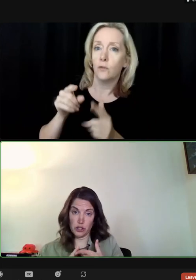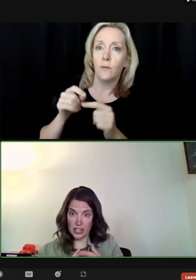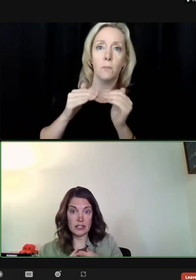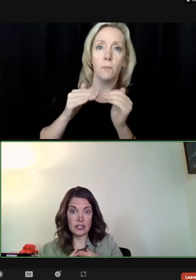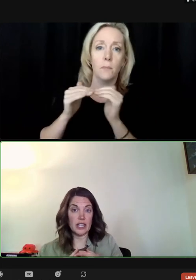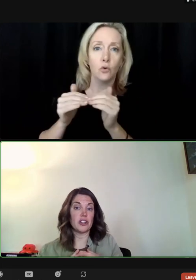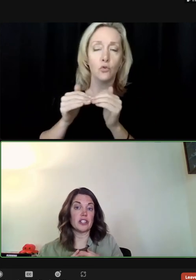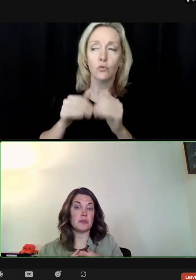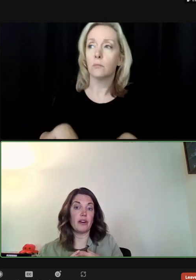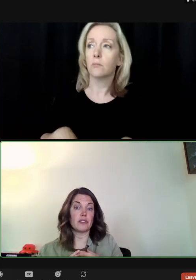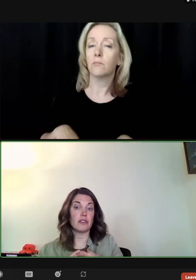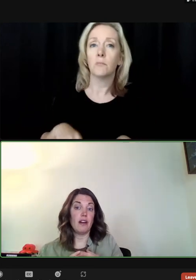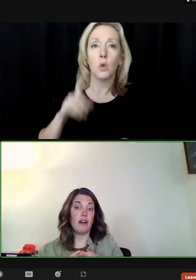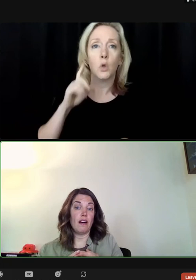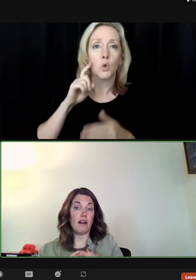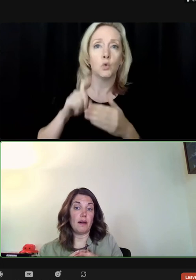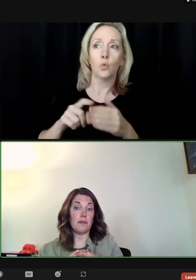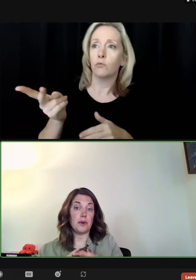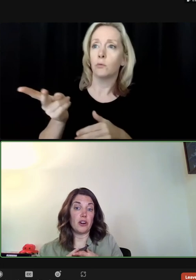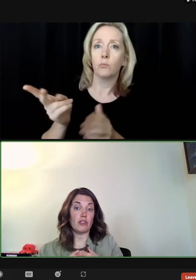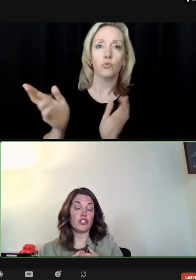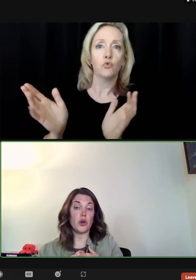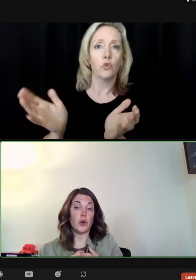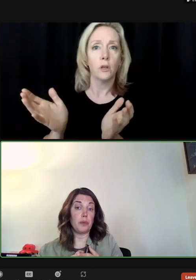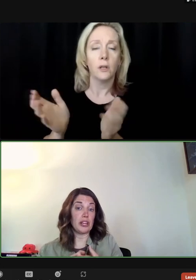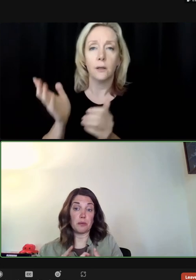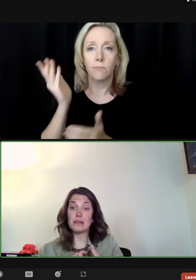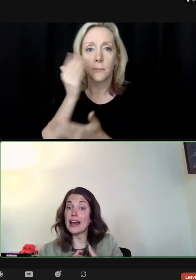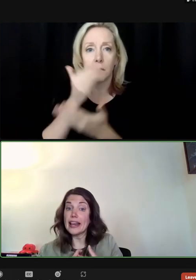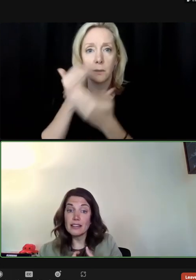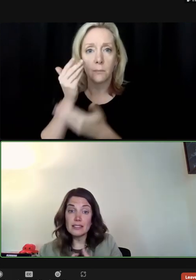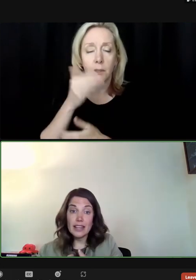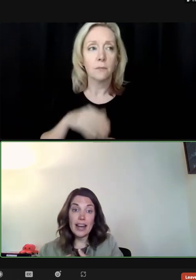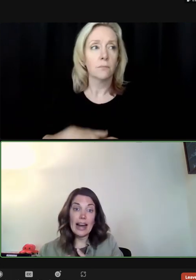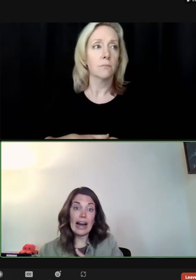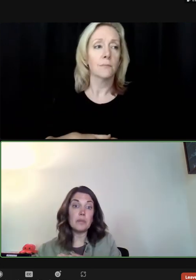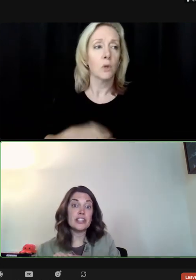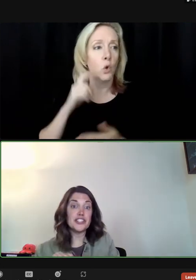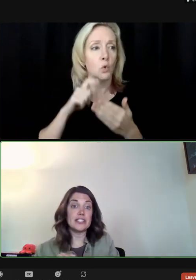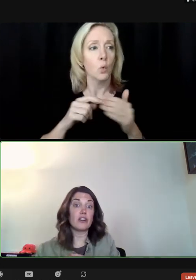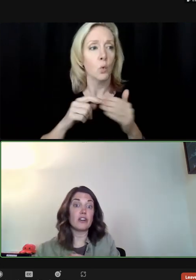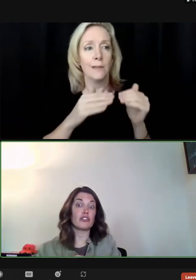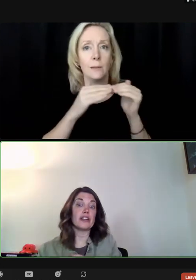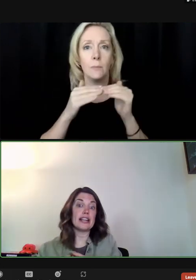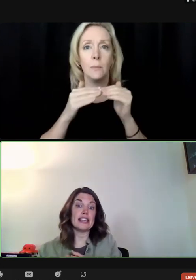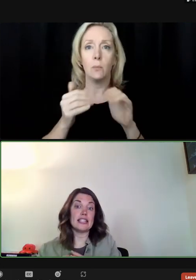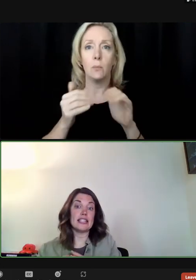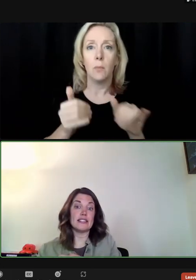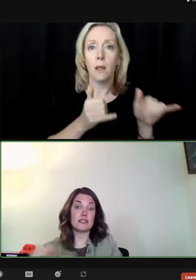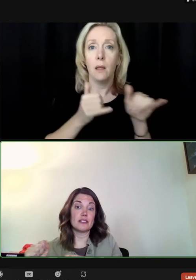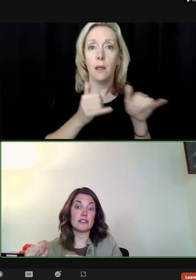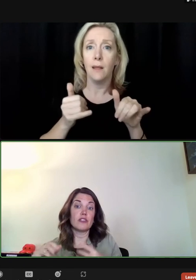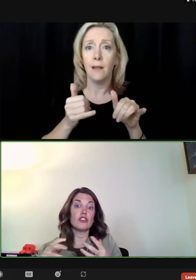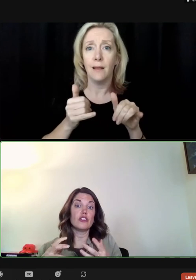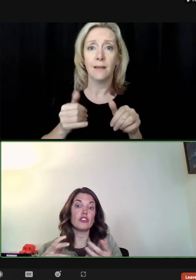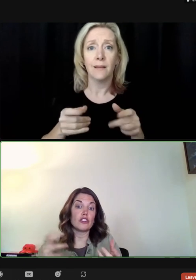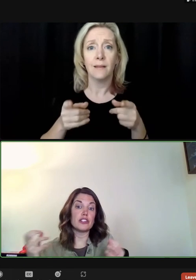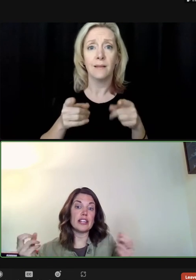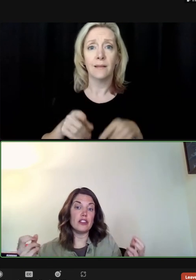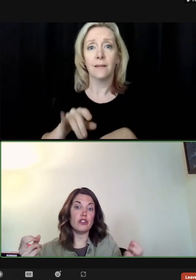the conversations like we talked about, but also peer play. How much incidental learning